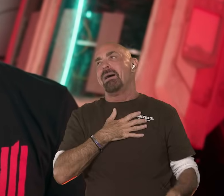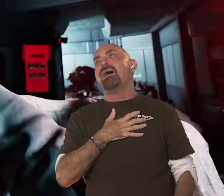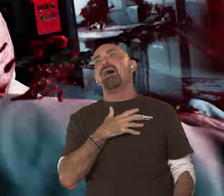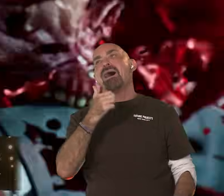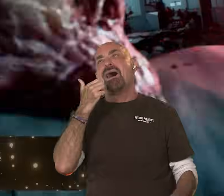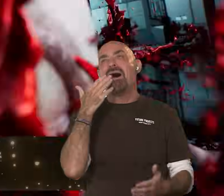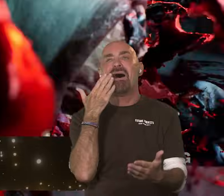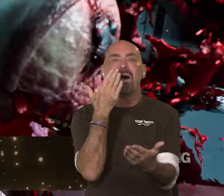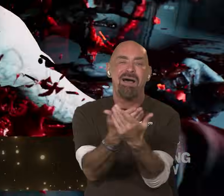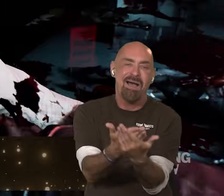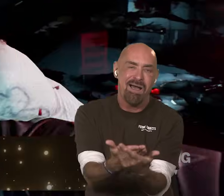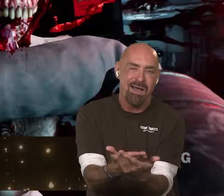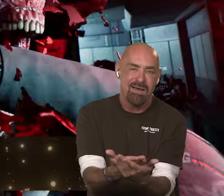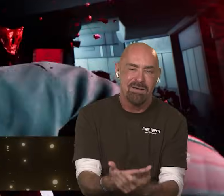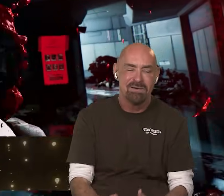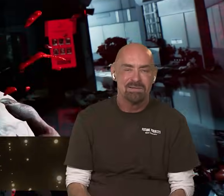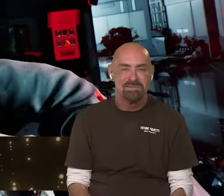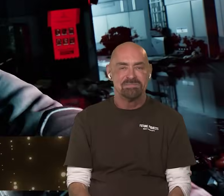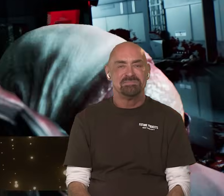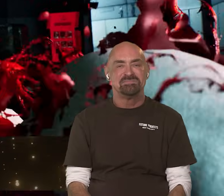rewarding.